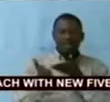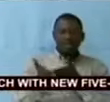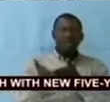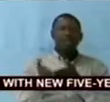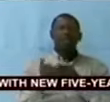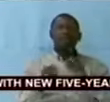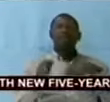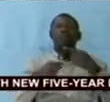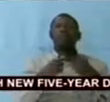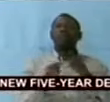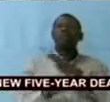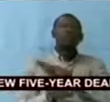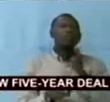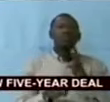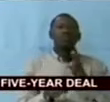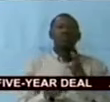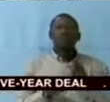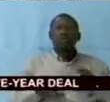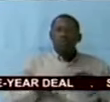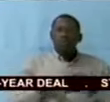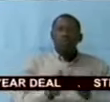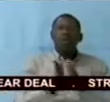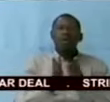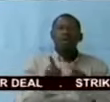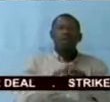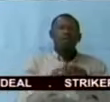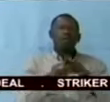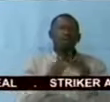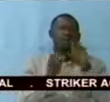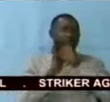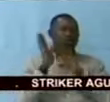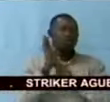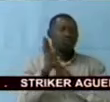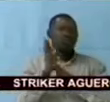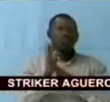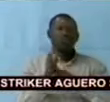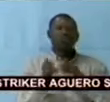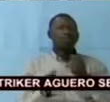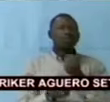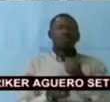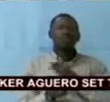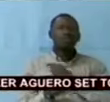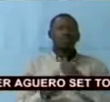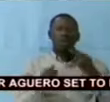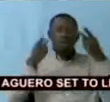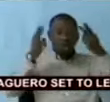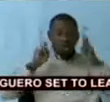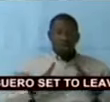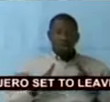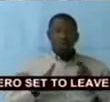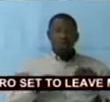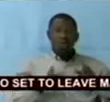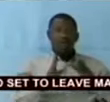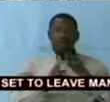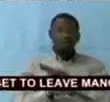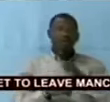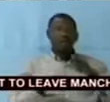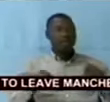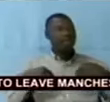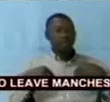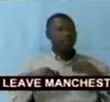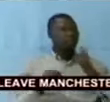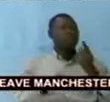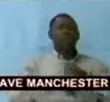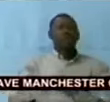being unconstitutional and being unlawful when the need arises. Mbesonna ya fanya men hanfo